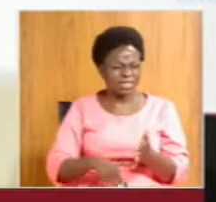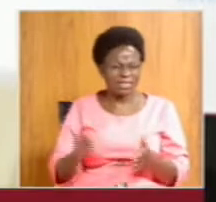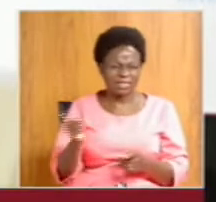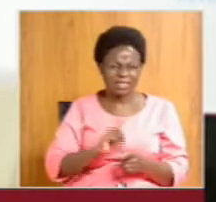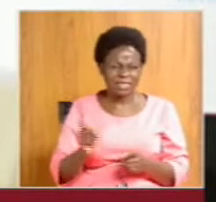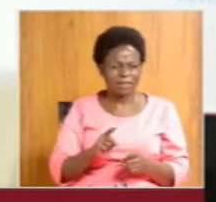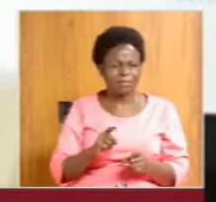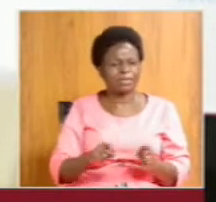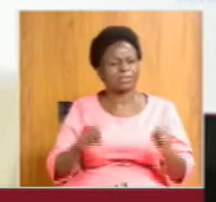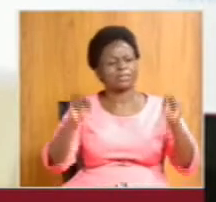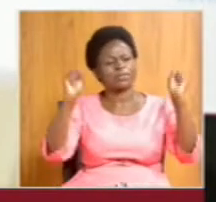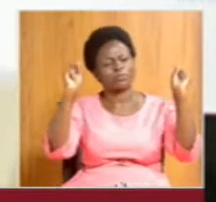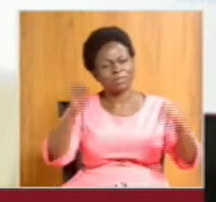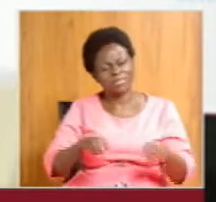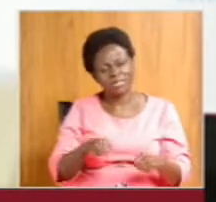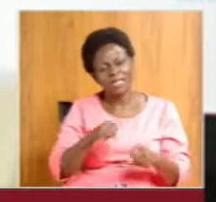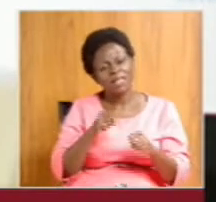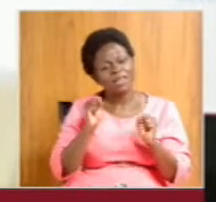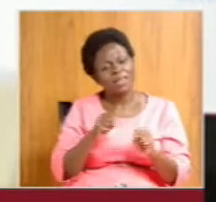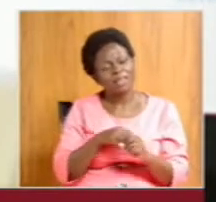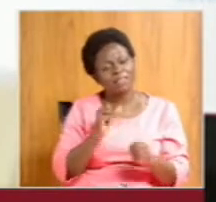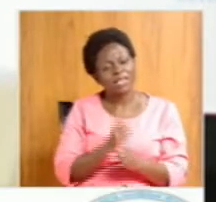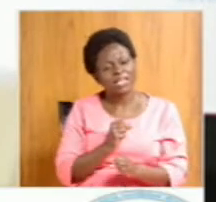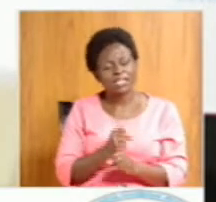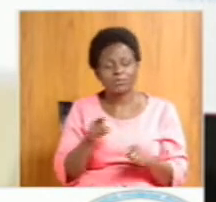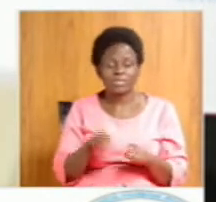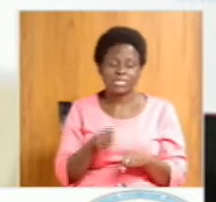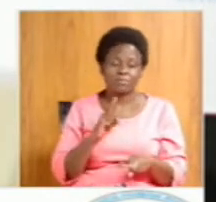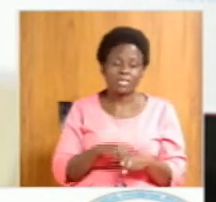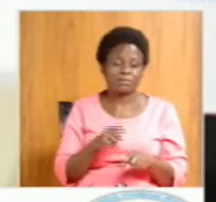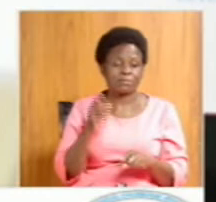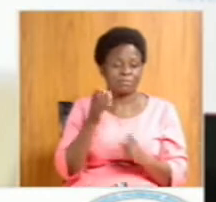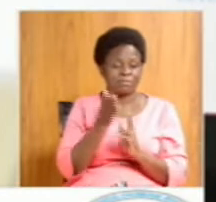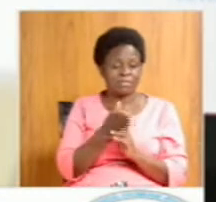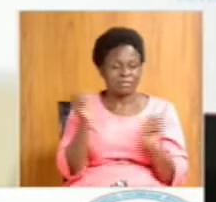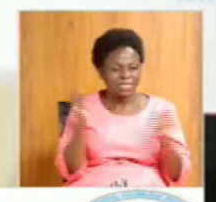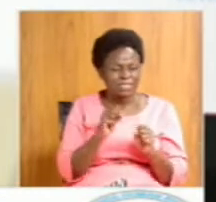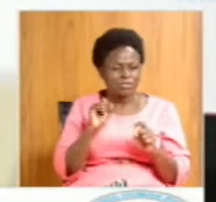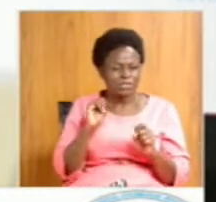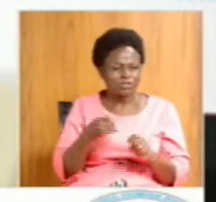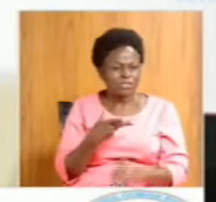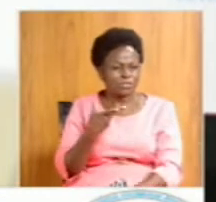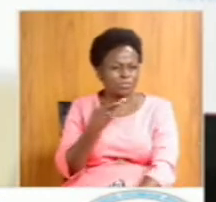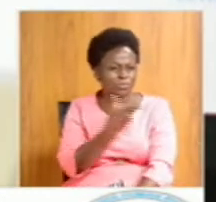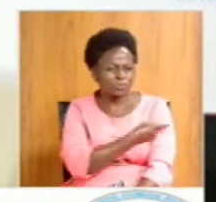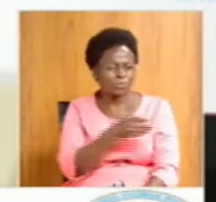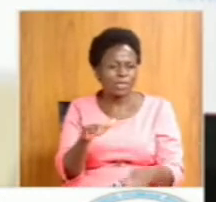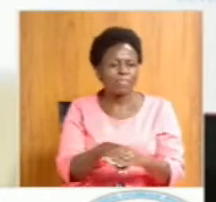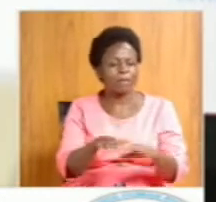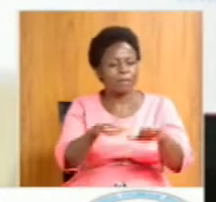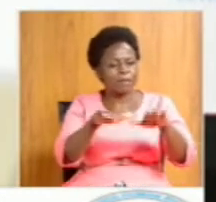compulsory there's nothing I can do about it if in the middle of a pandemic we're trying to get vaccines and a member of parliament who does